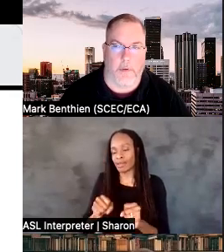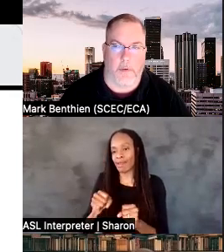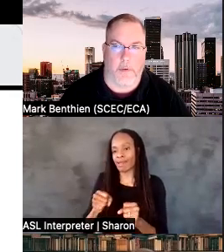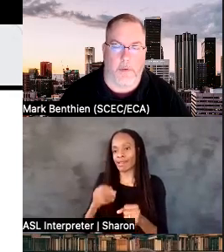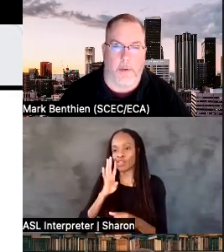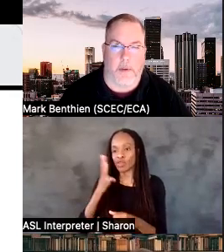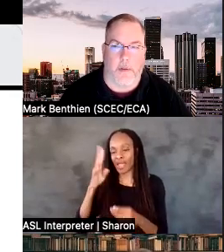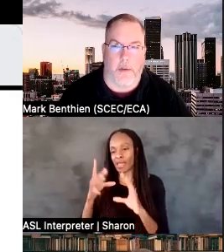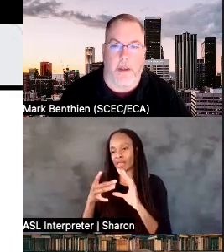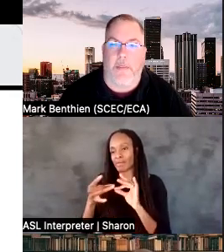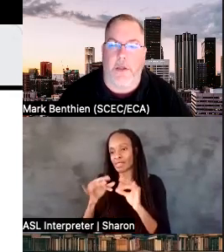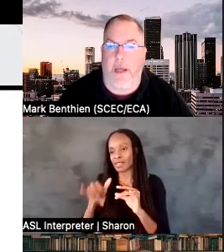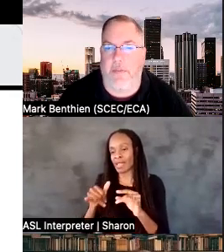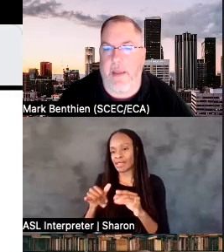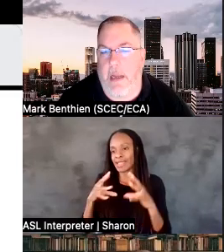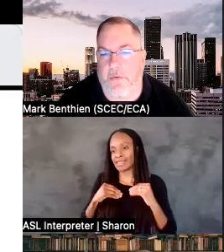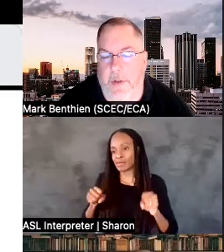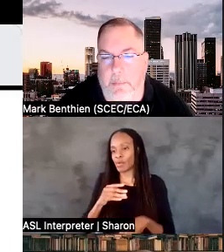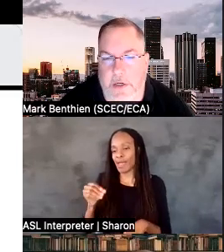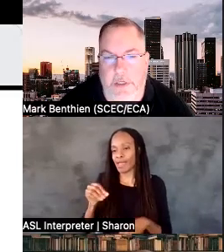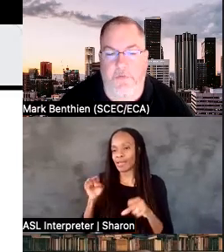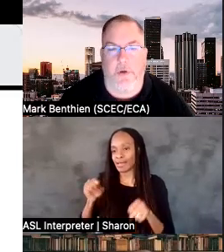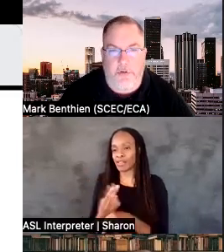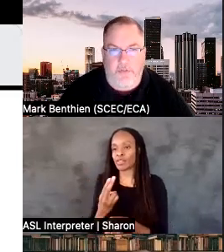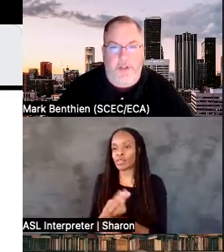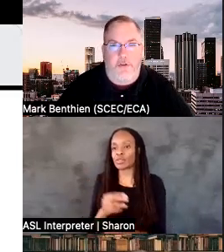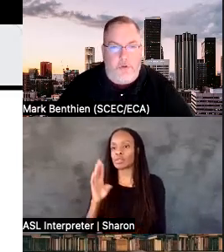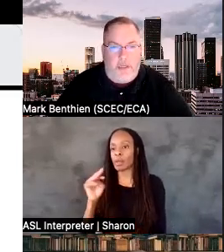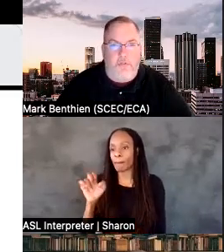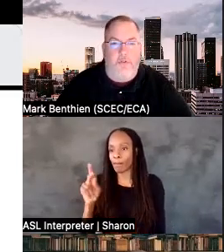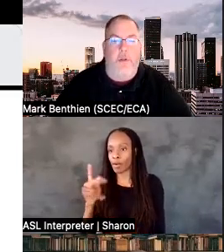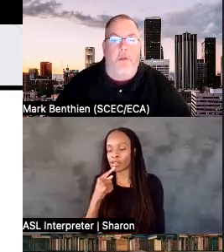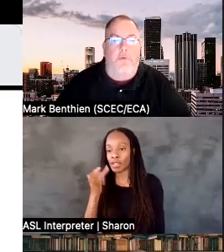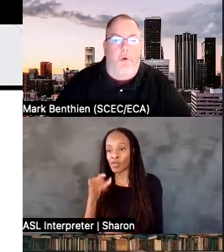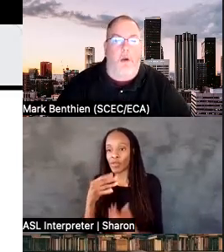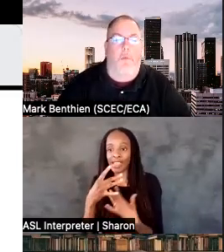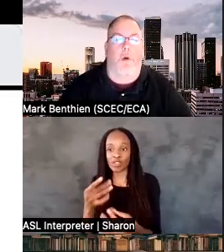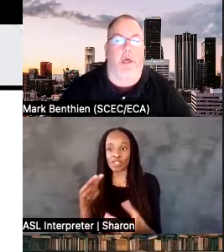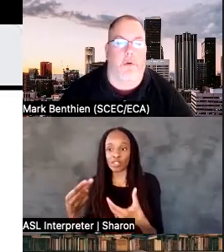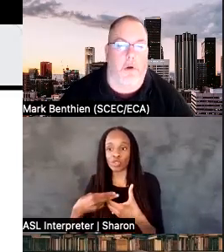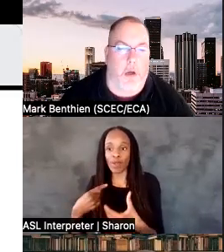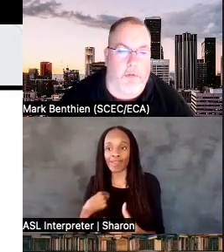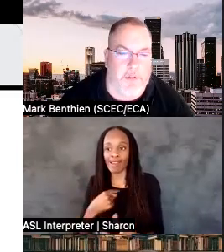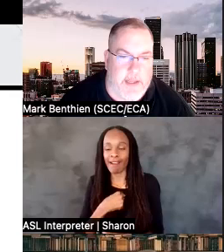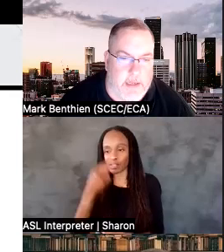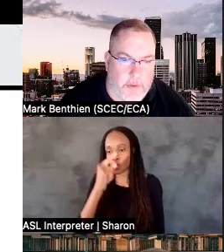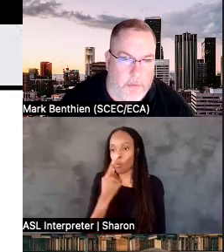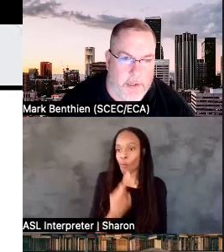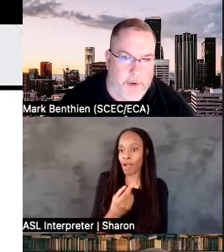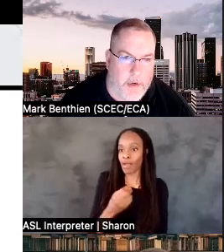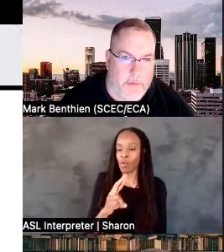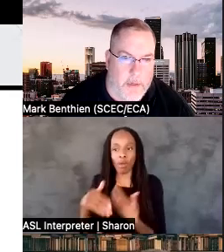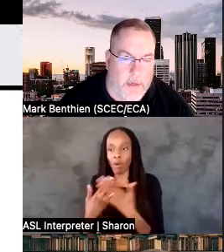and useful. Thank you. Go ahead. Thank you, Heidi. And I also want to mention, if you're interested in joining us for one or all of the days